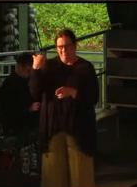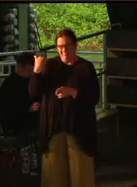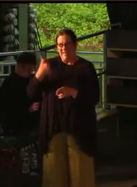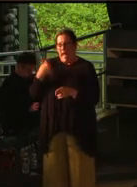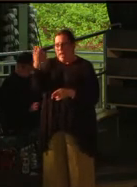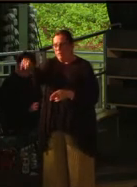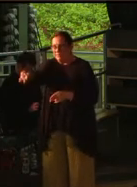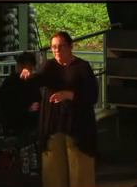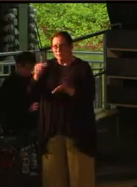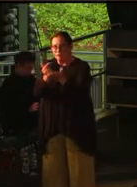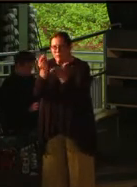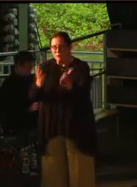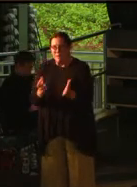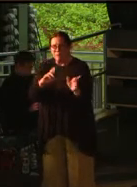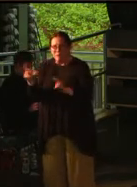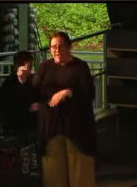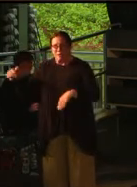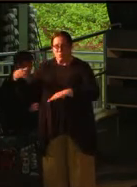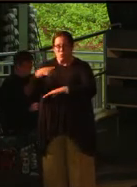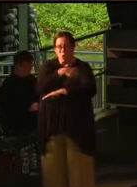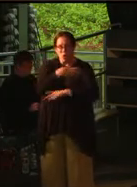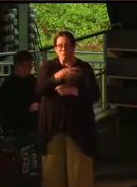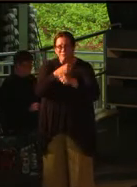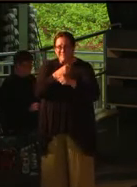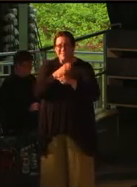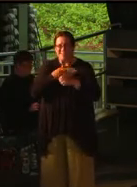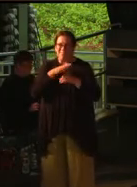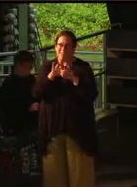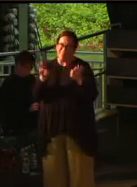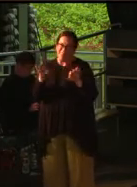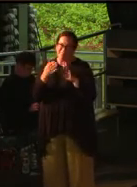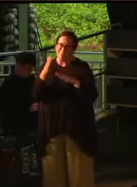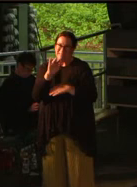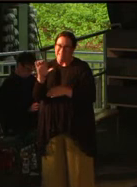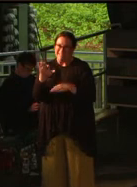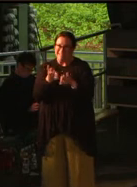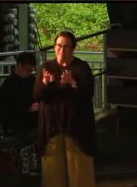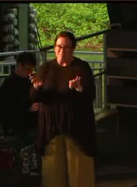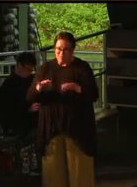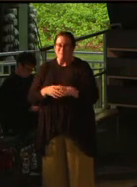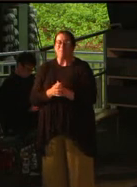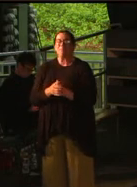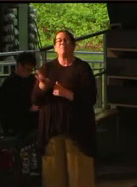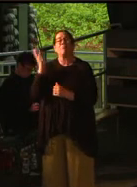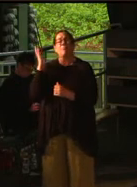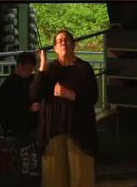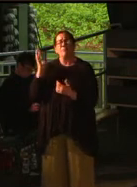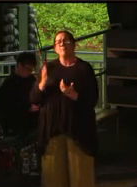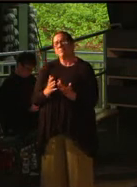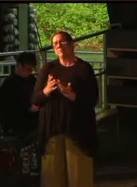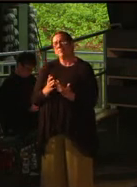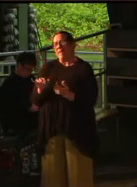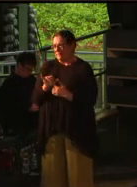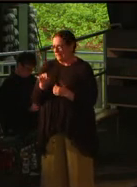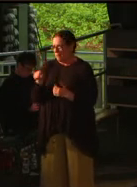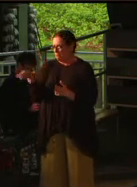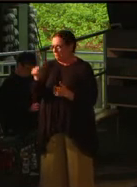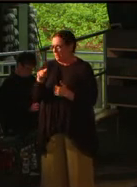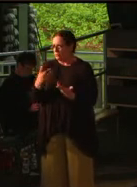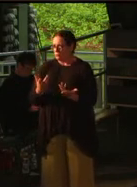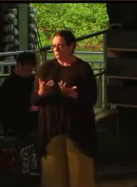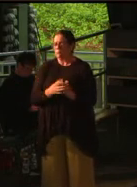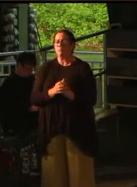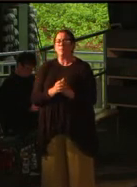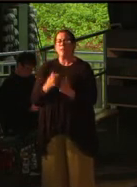and receive my Bristol Community College diploma. Back then, probably like most of you, I